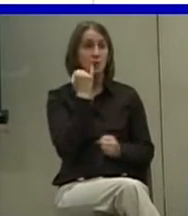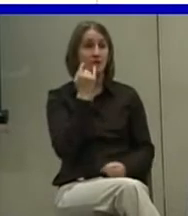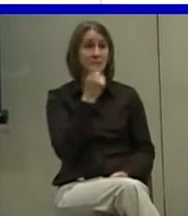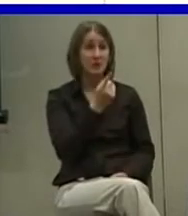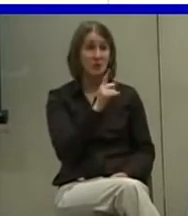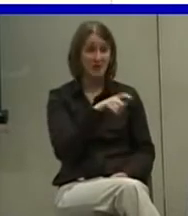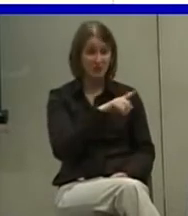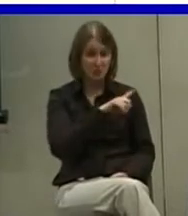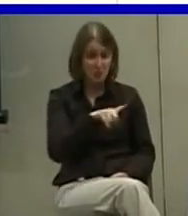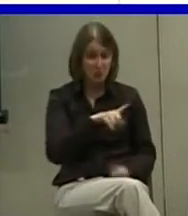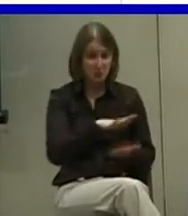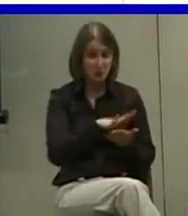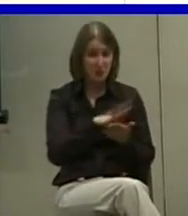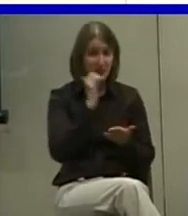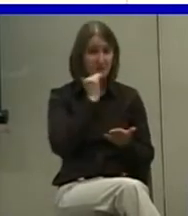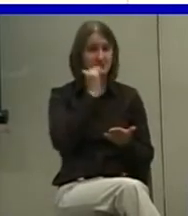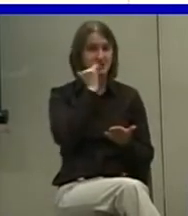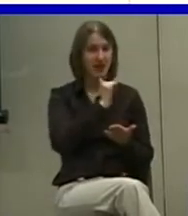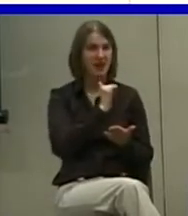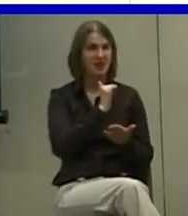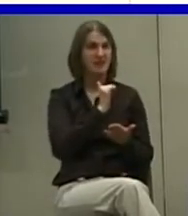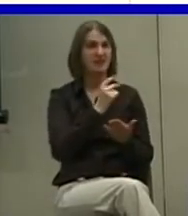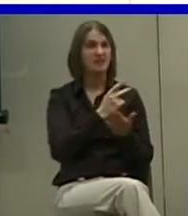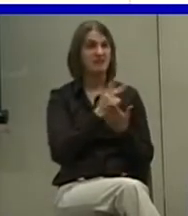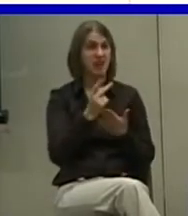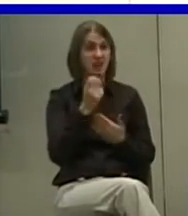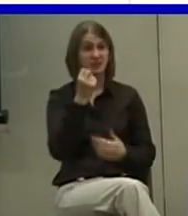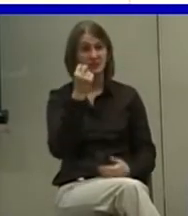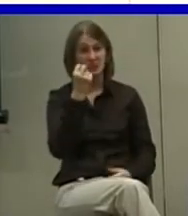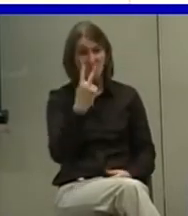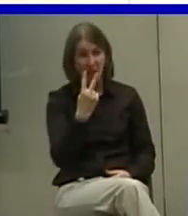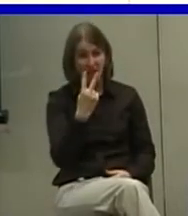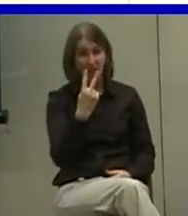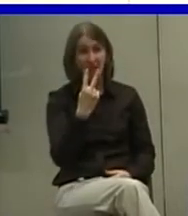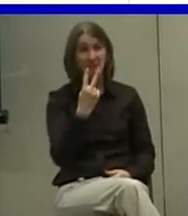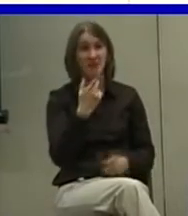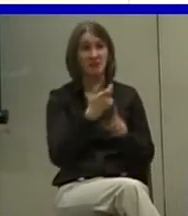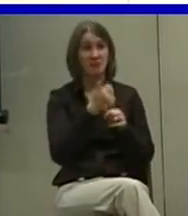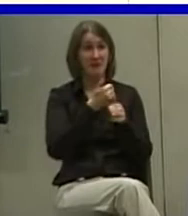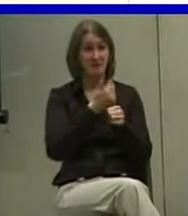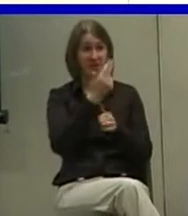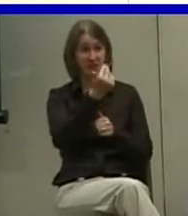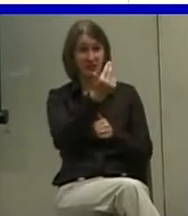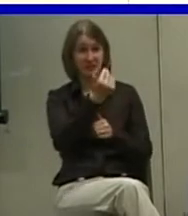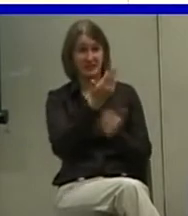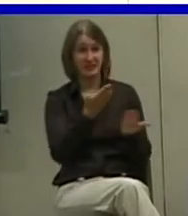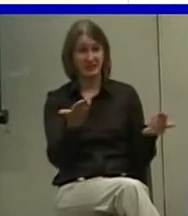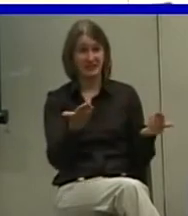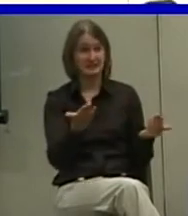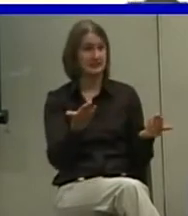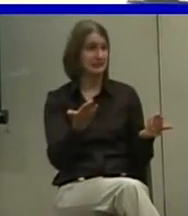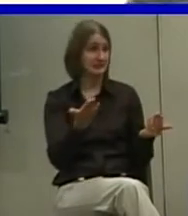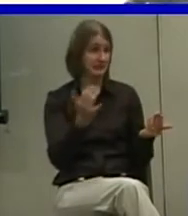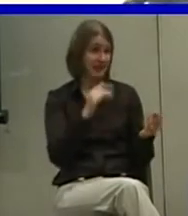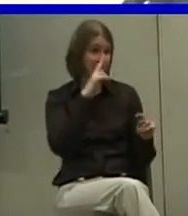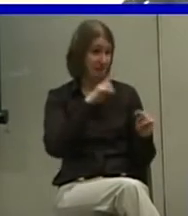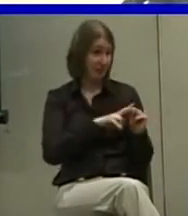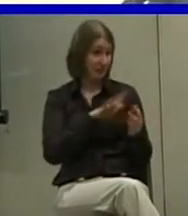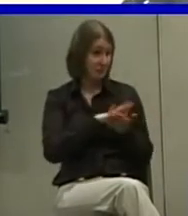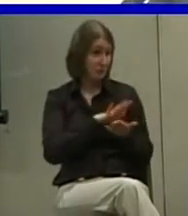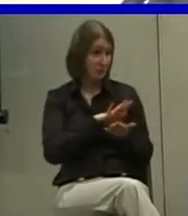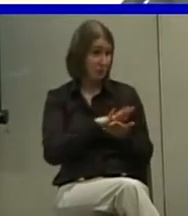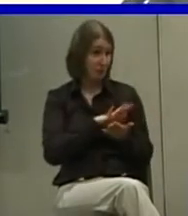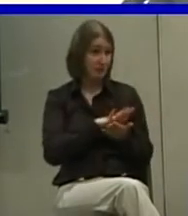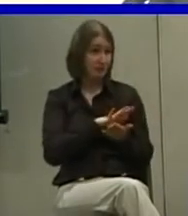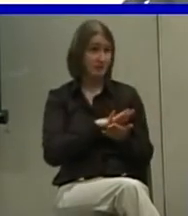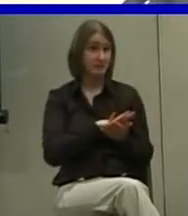every day and fail 12 out of 13 things, how fun would school be? Let's make it be